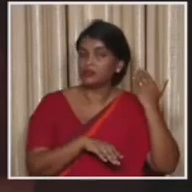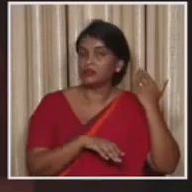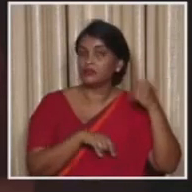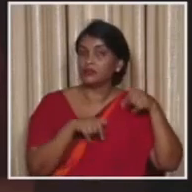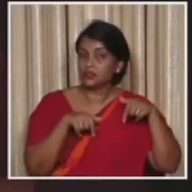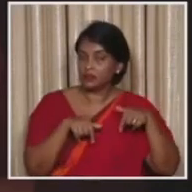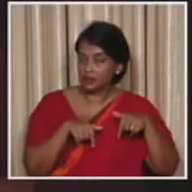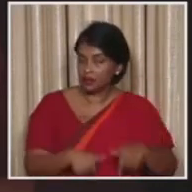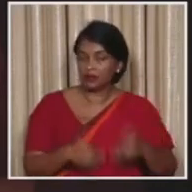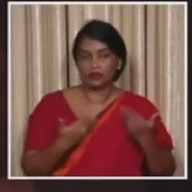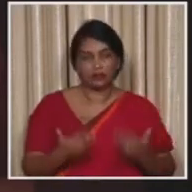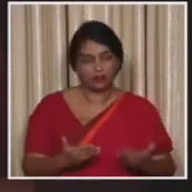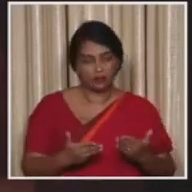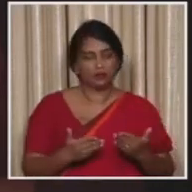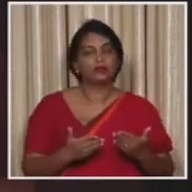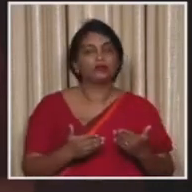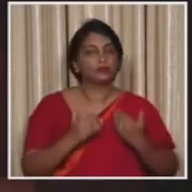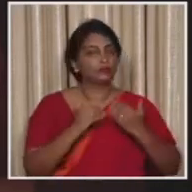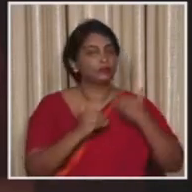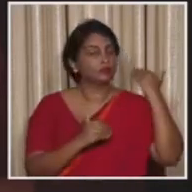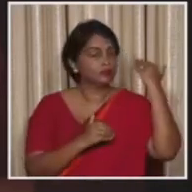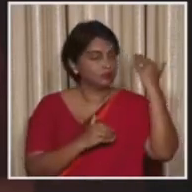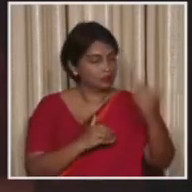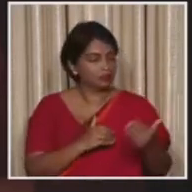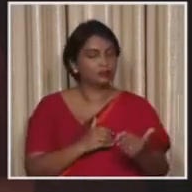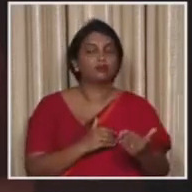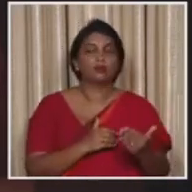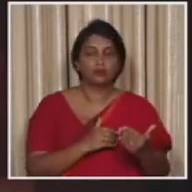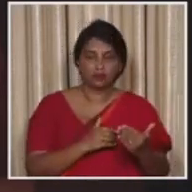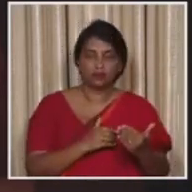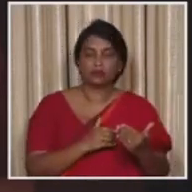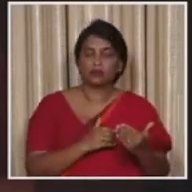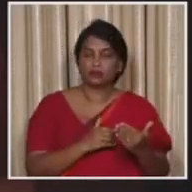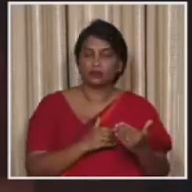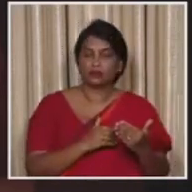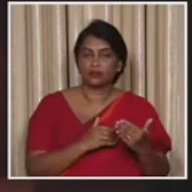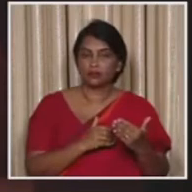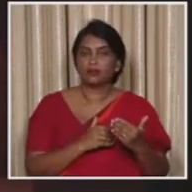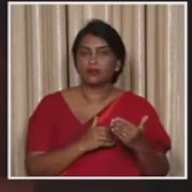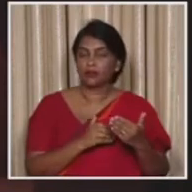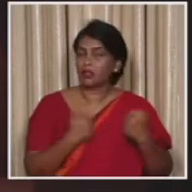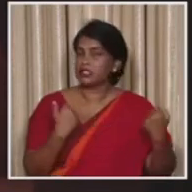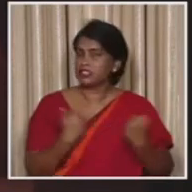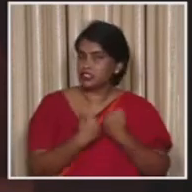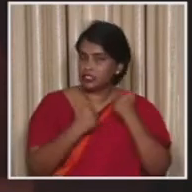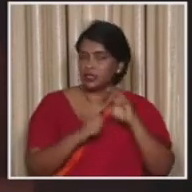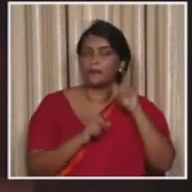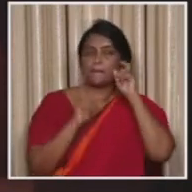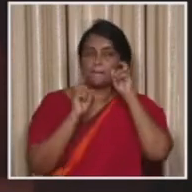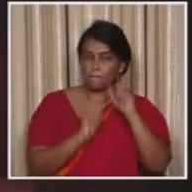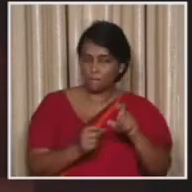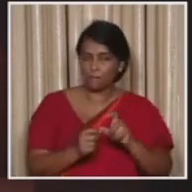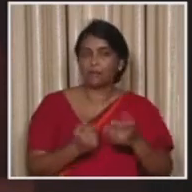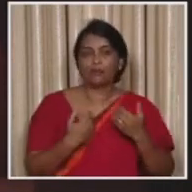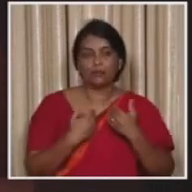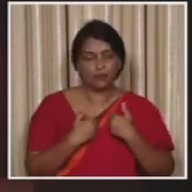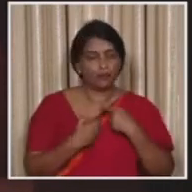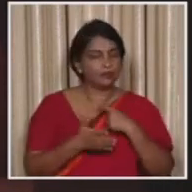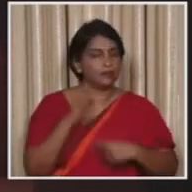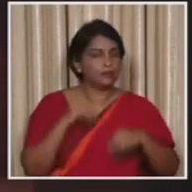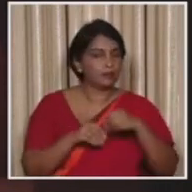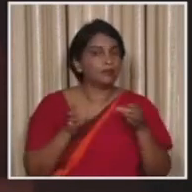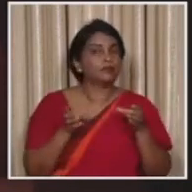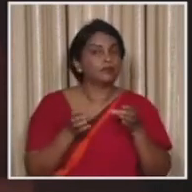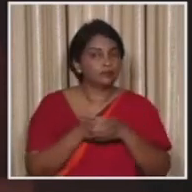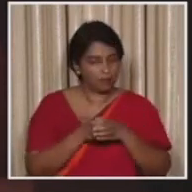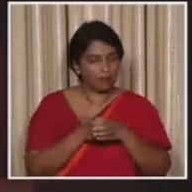challenges that Sri Lanka will face. So we, as a political party,